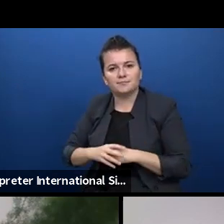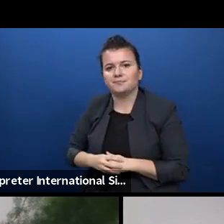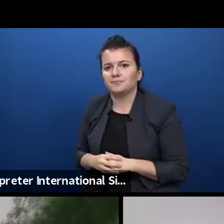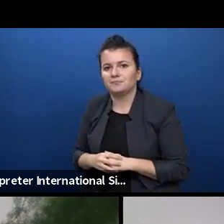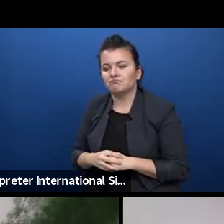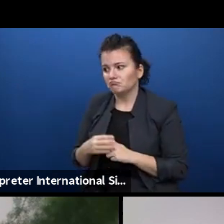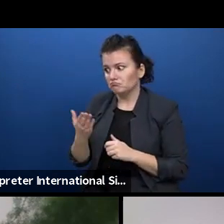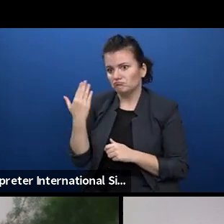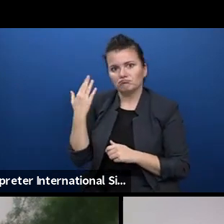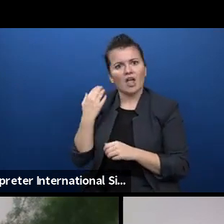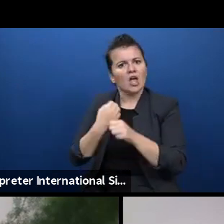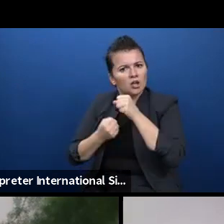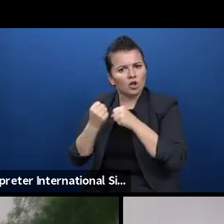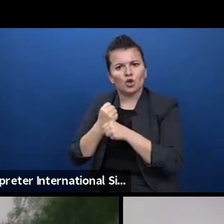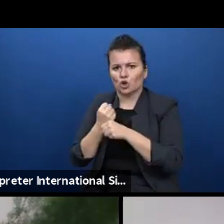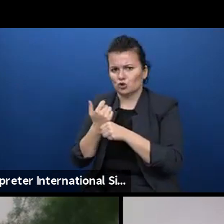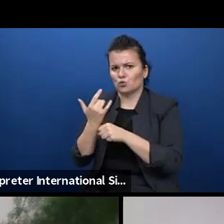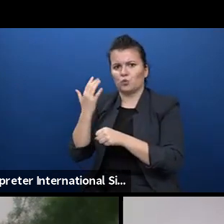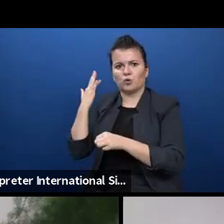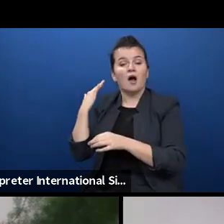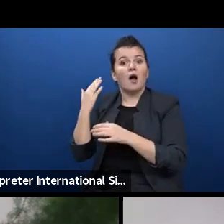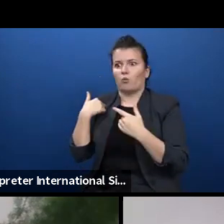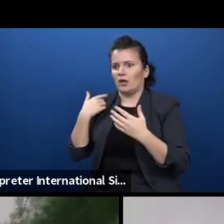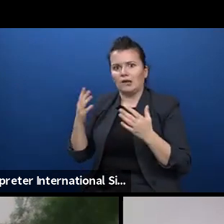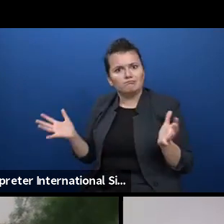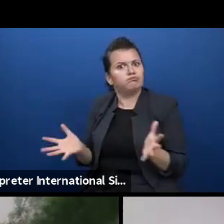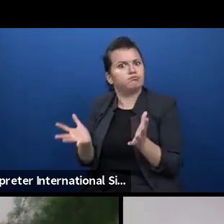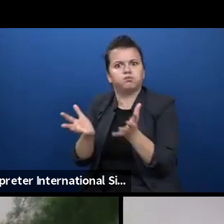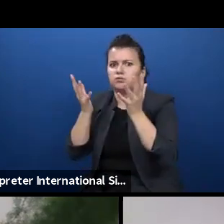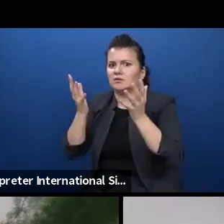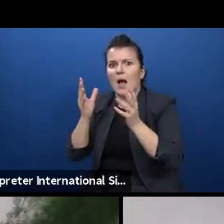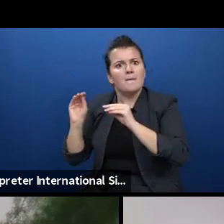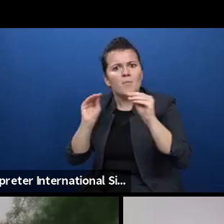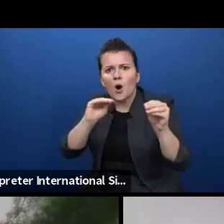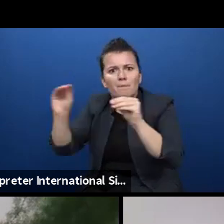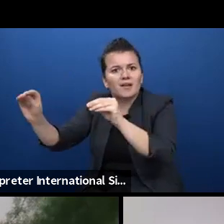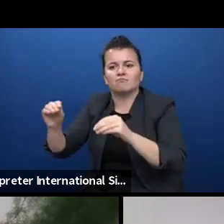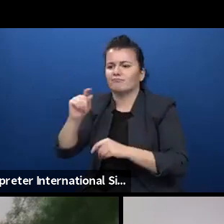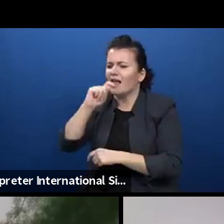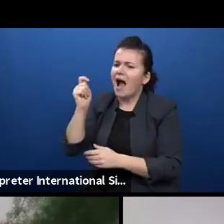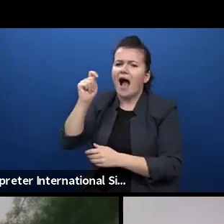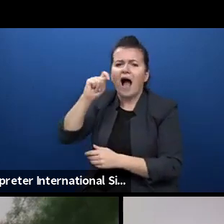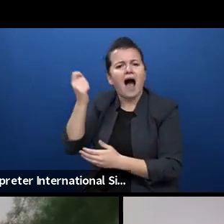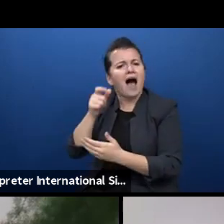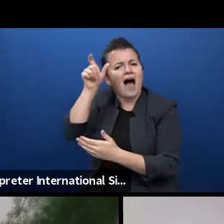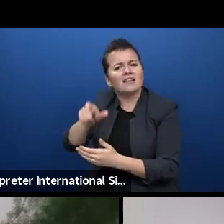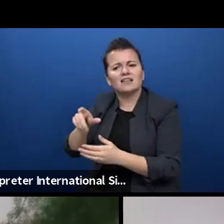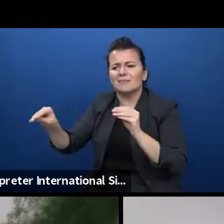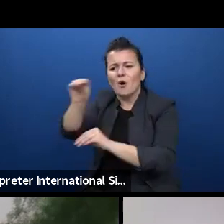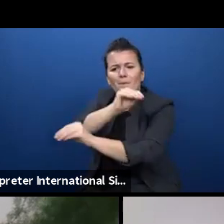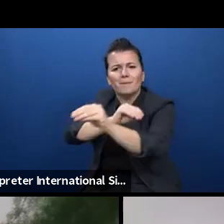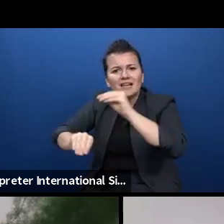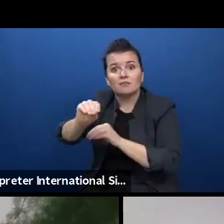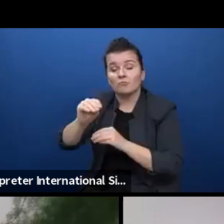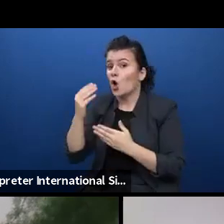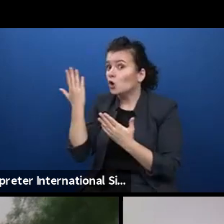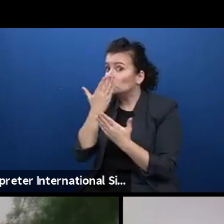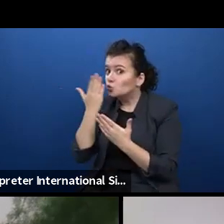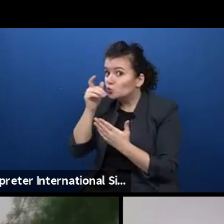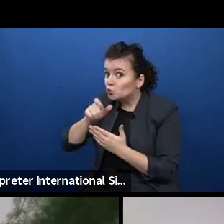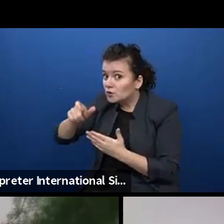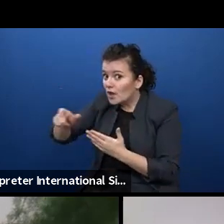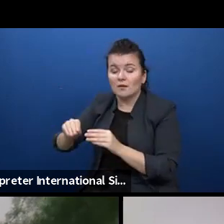years we have stimulated so much mobility between artists, between students and like Christos